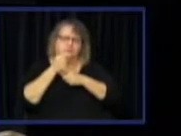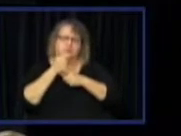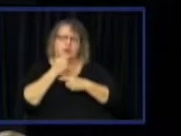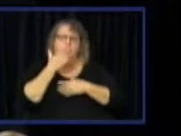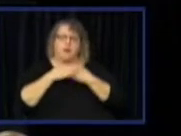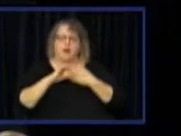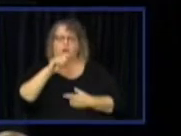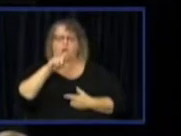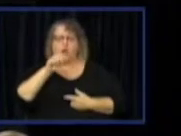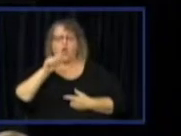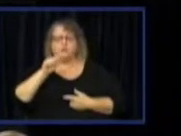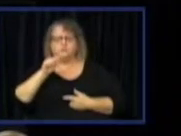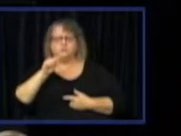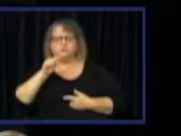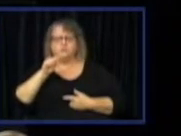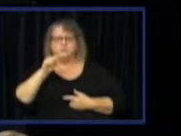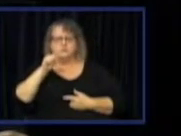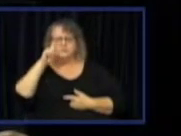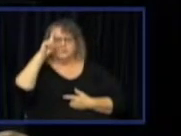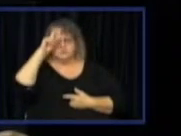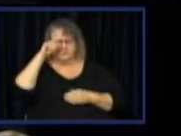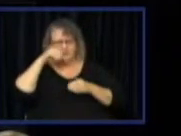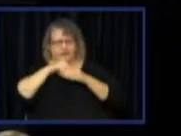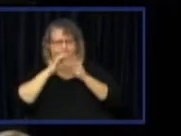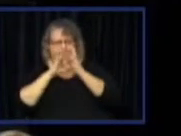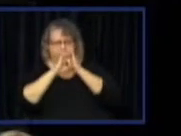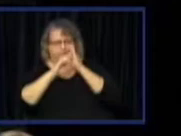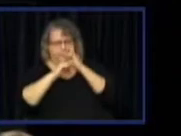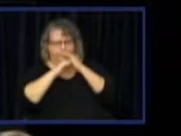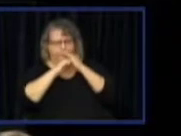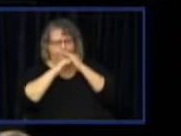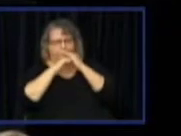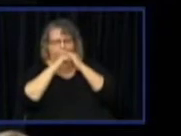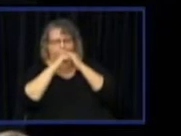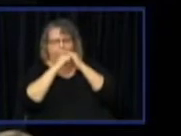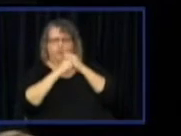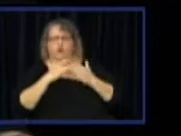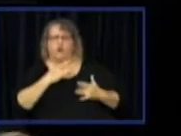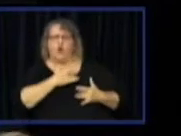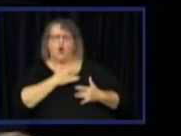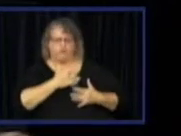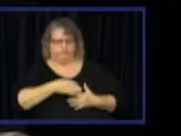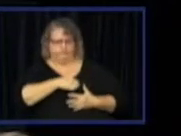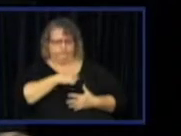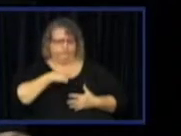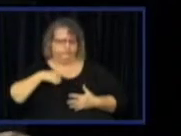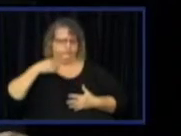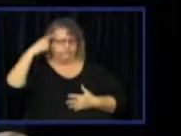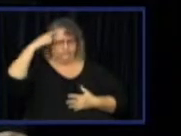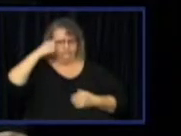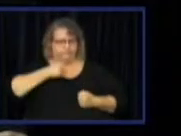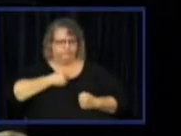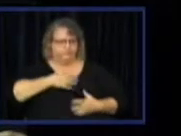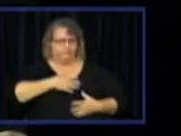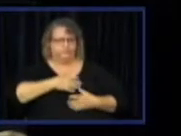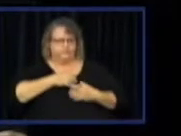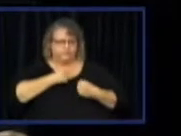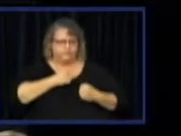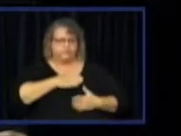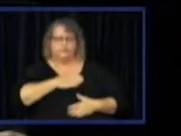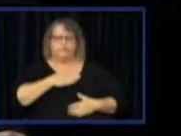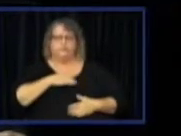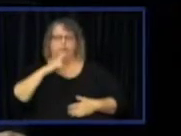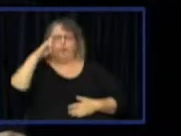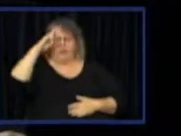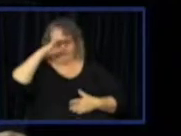blood clot is carried along the bloodstream. It can originate from the heart or another blood vessel, is carried along the